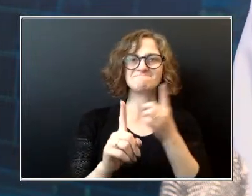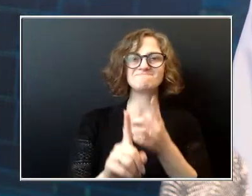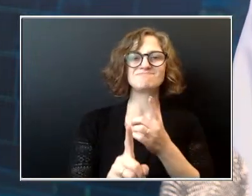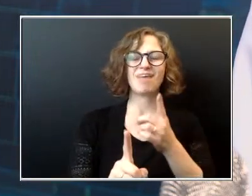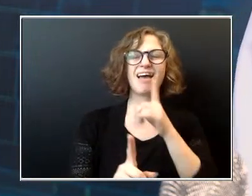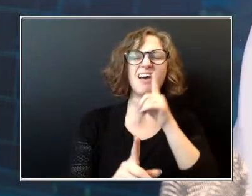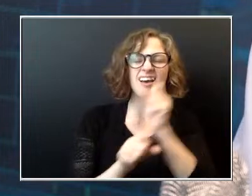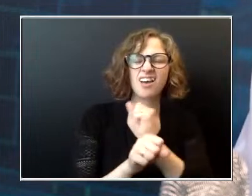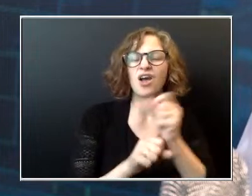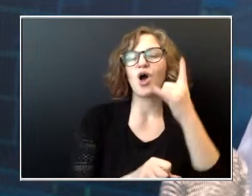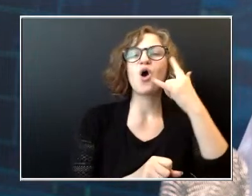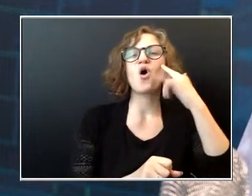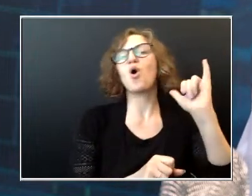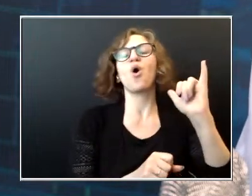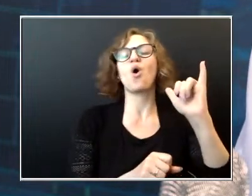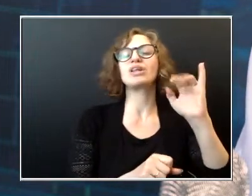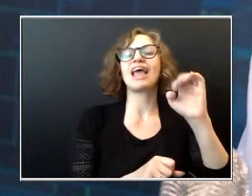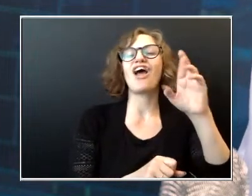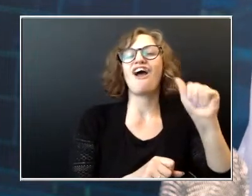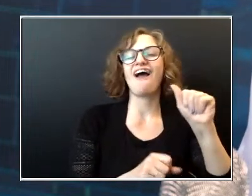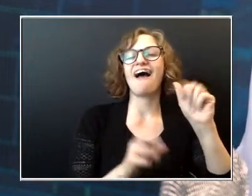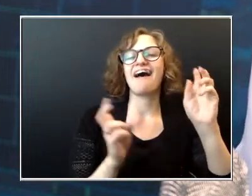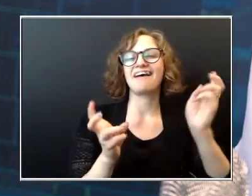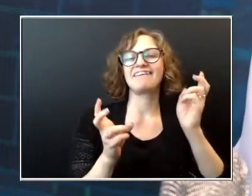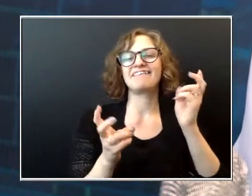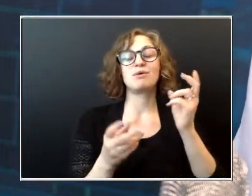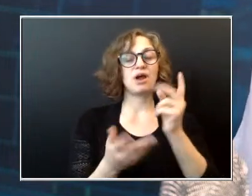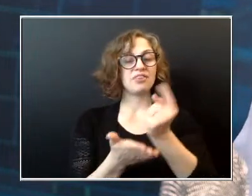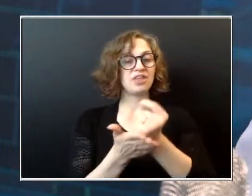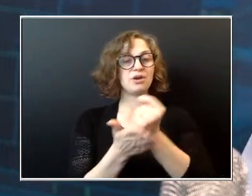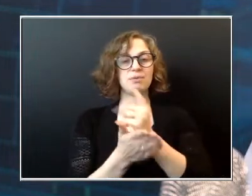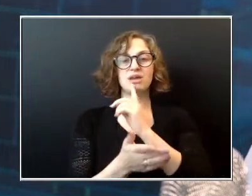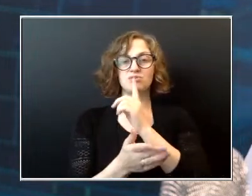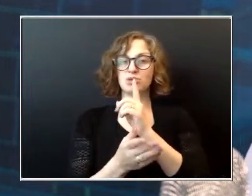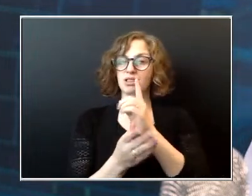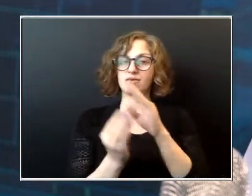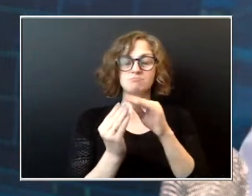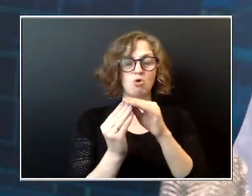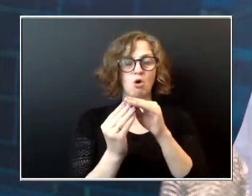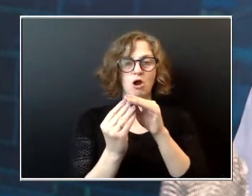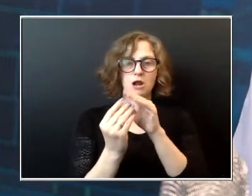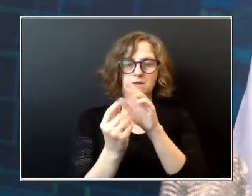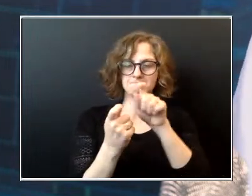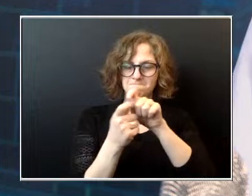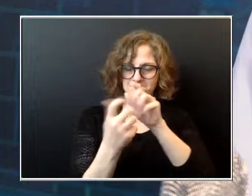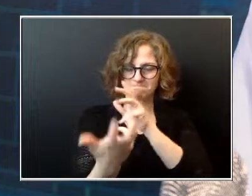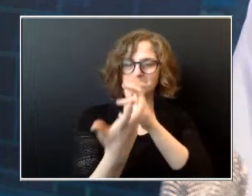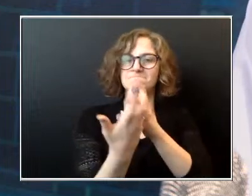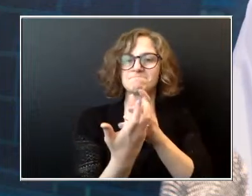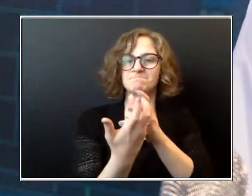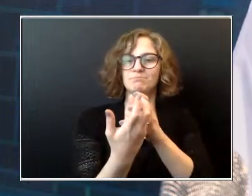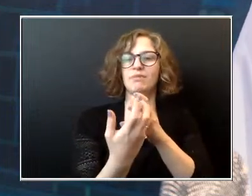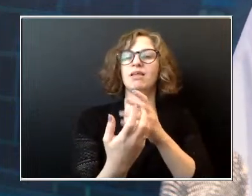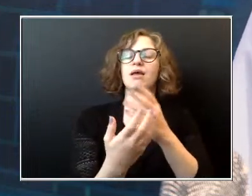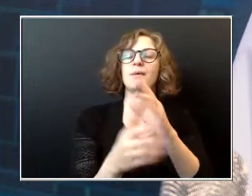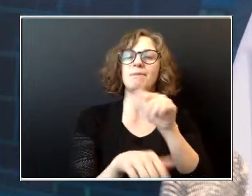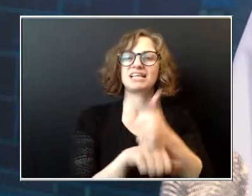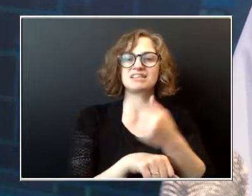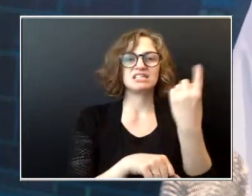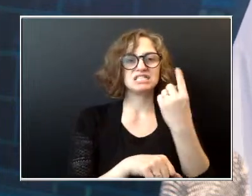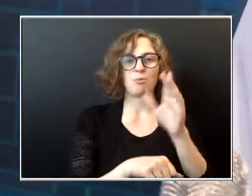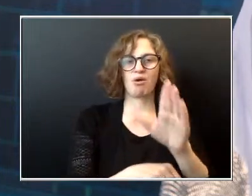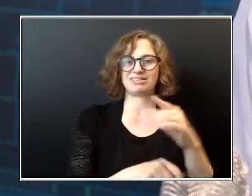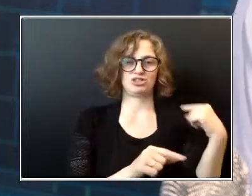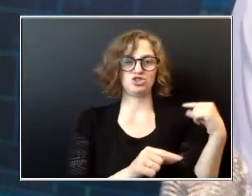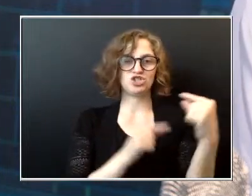much more specifically for you, based upon not only your own genes, but how you are in the world and